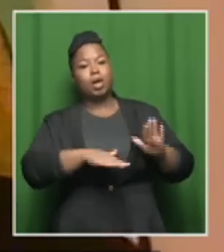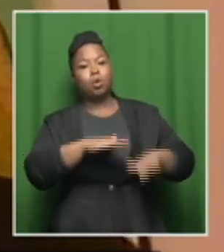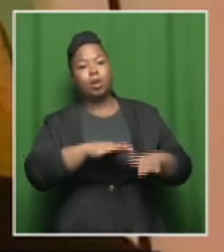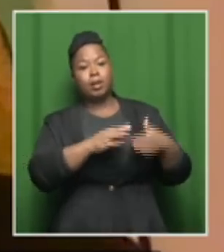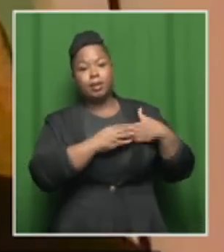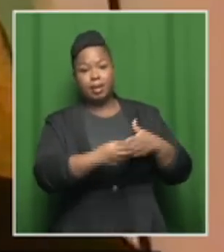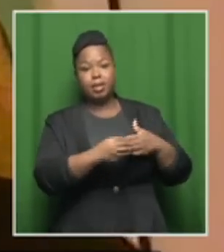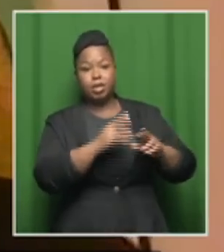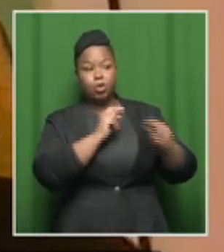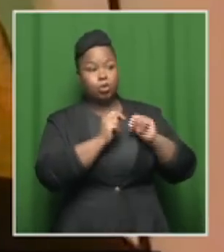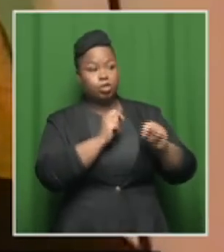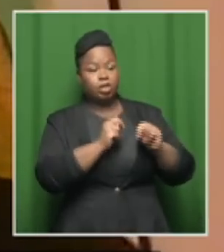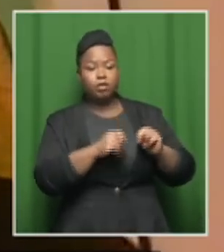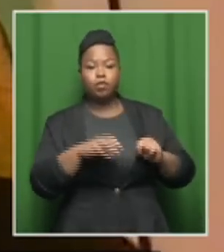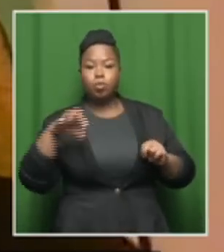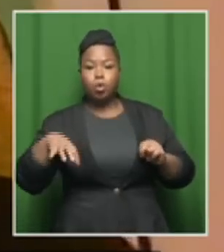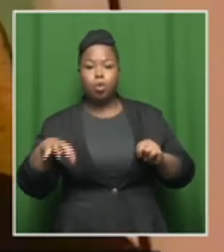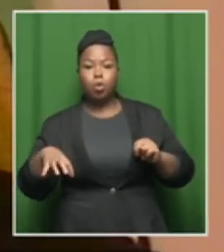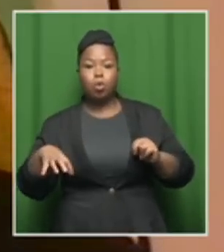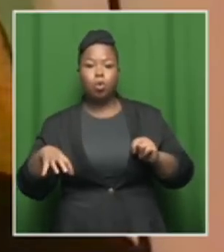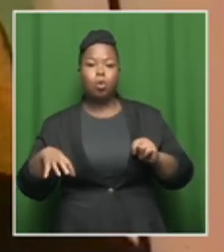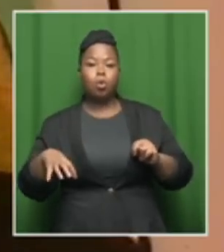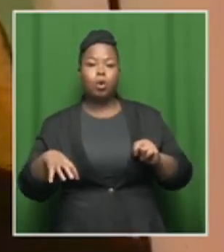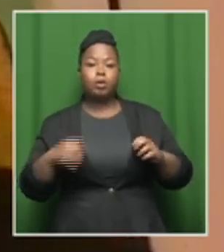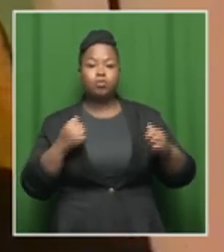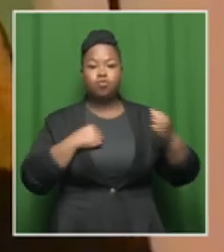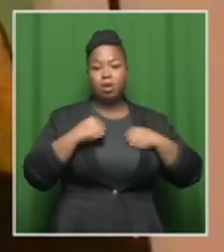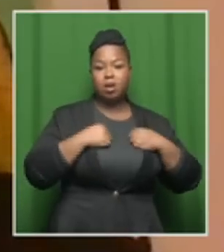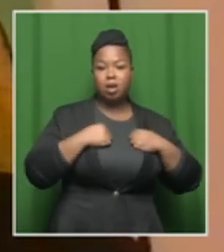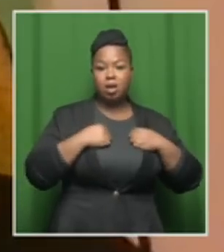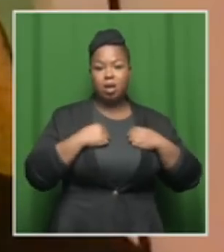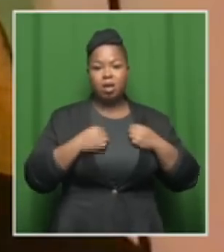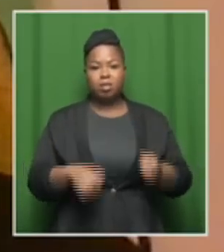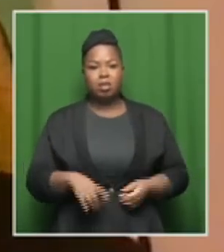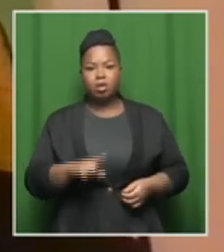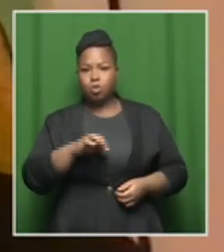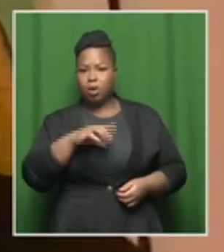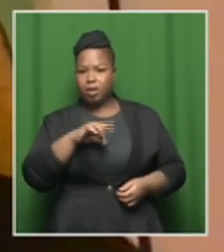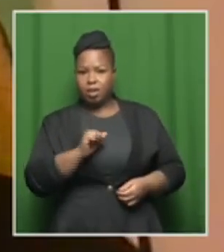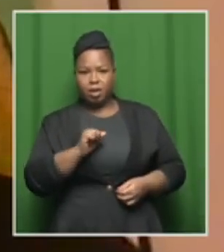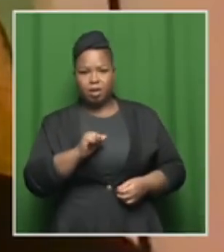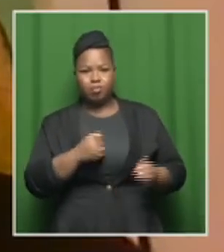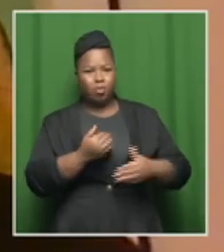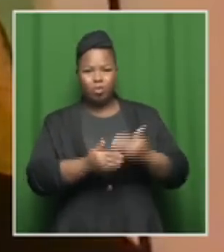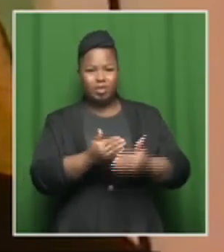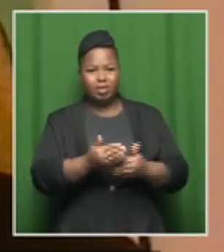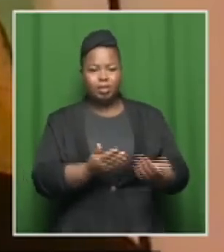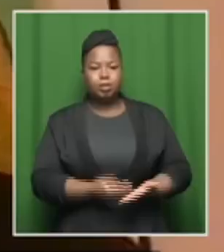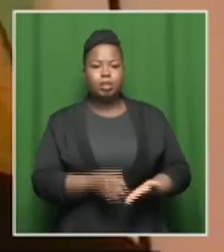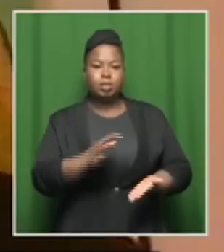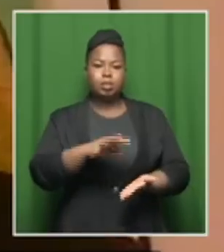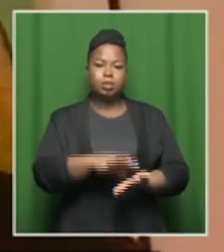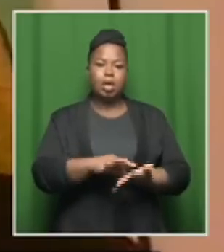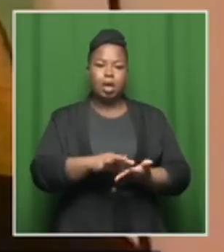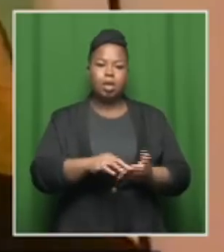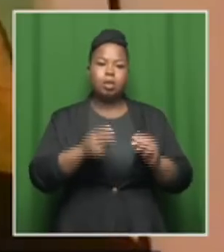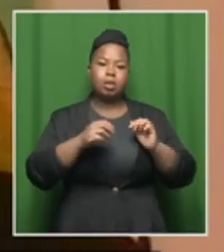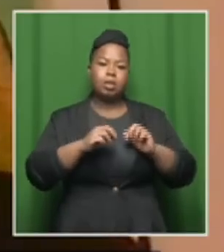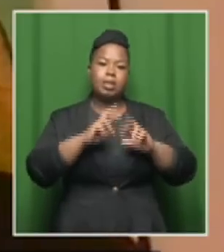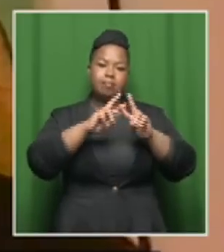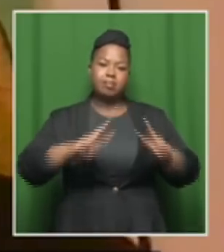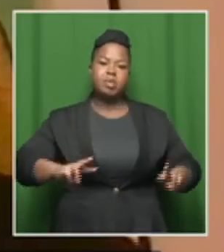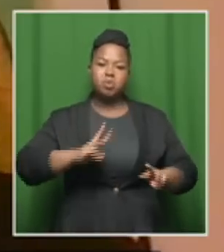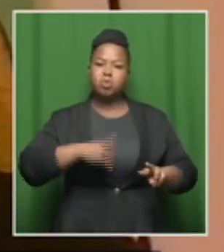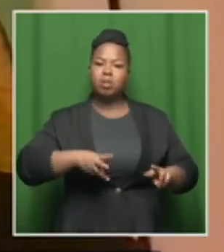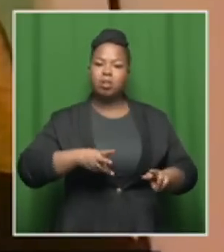Angolan-led negotiation between Congo and Rwanda, the Luanda process, where you had a ceasefire being signed back in July last